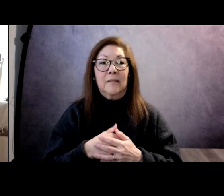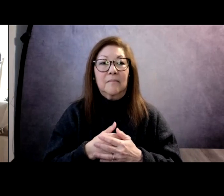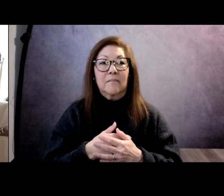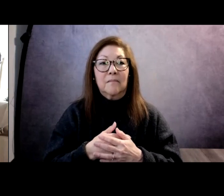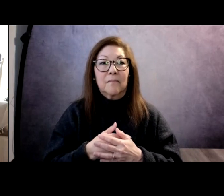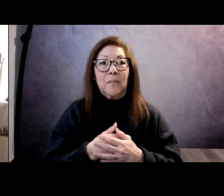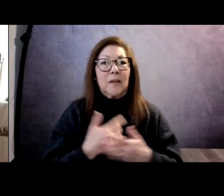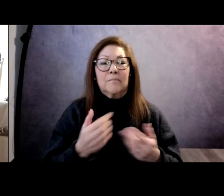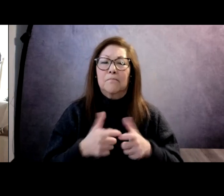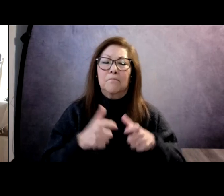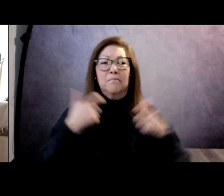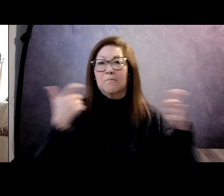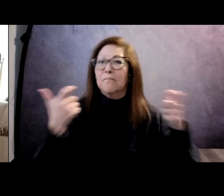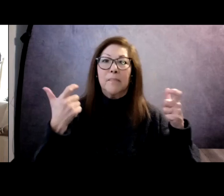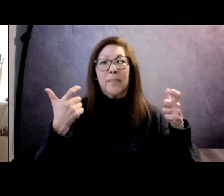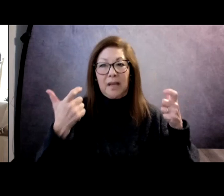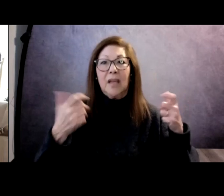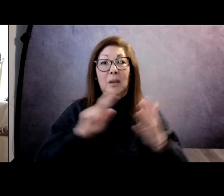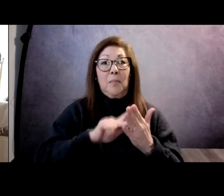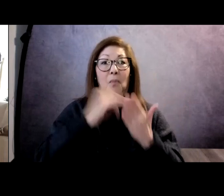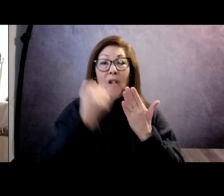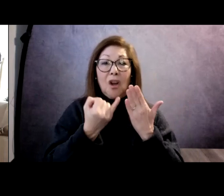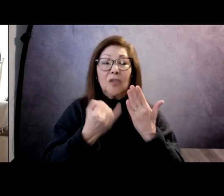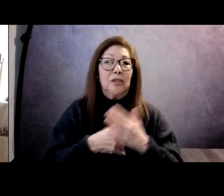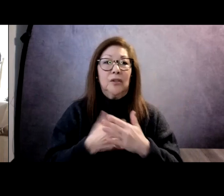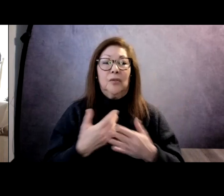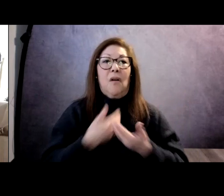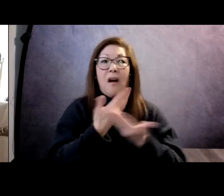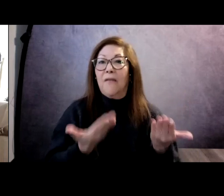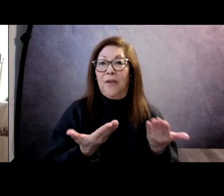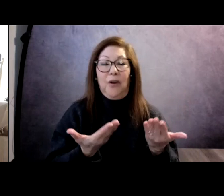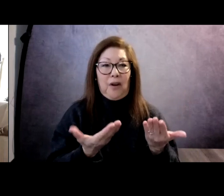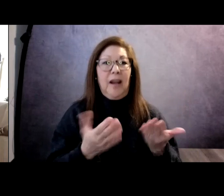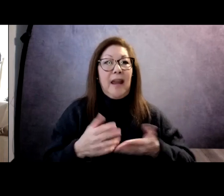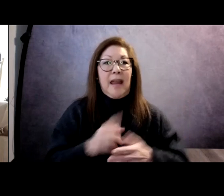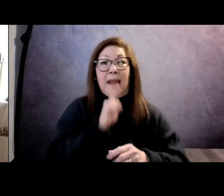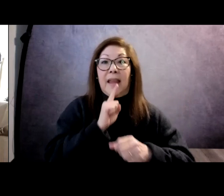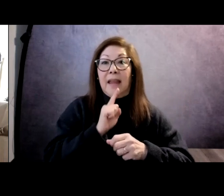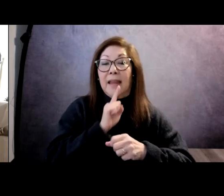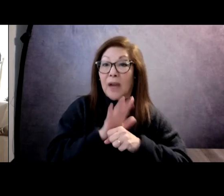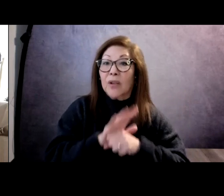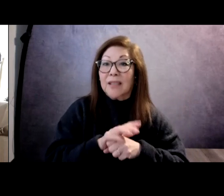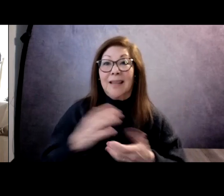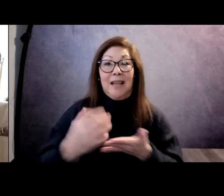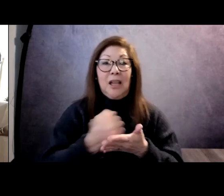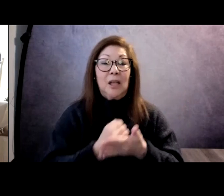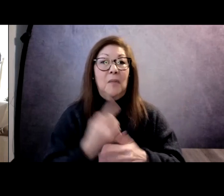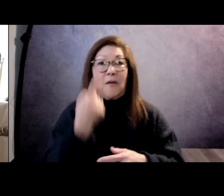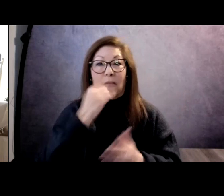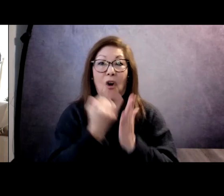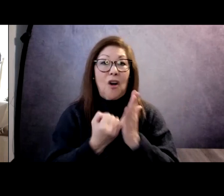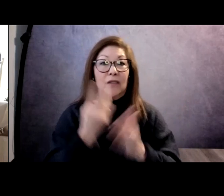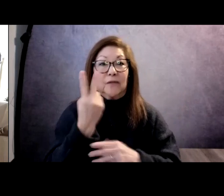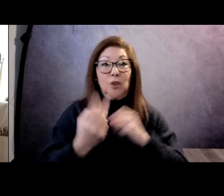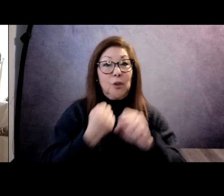a huge undertaking to offer guaranteed income to artists for 2 years.